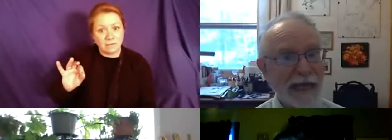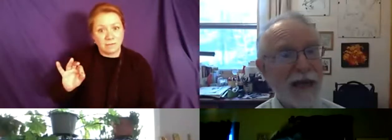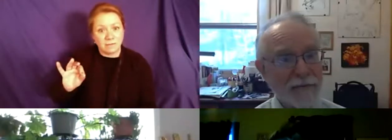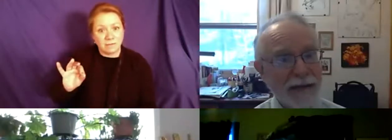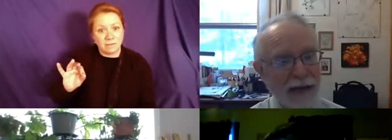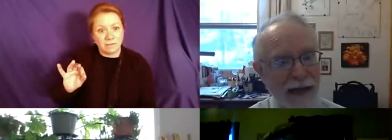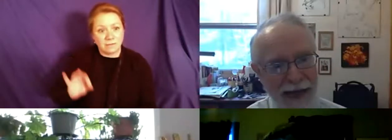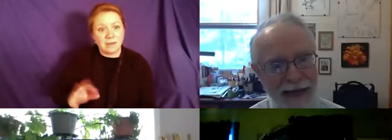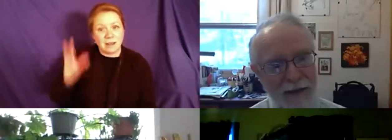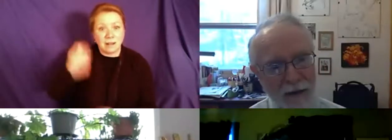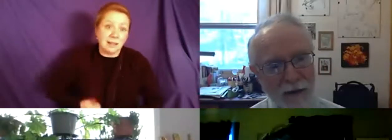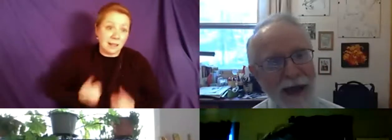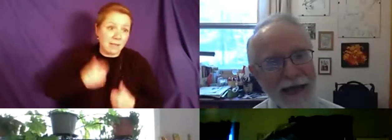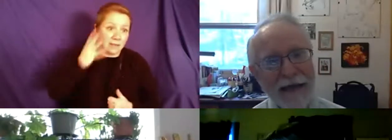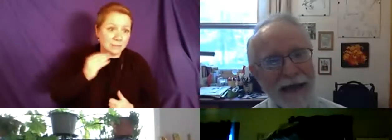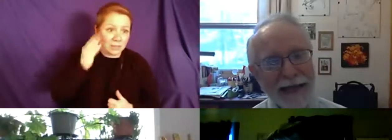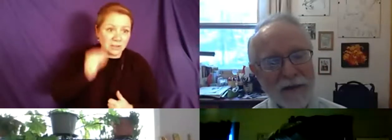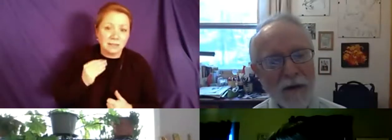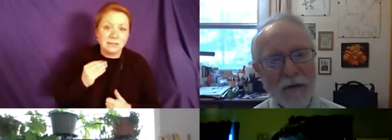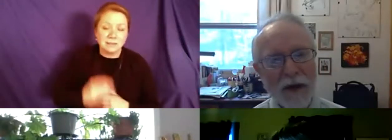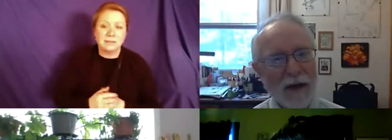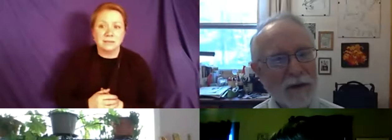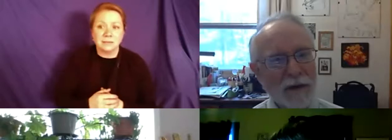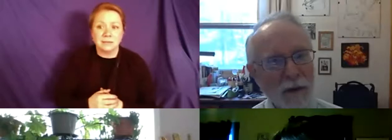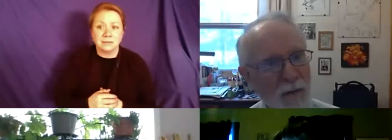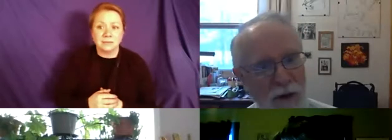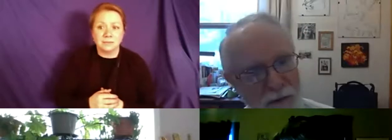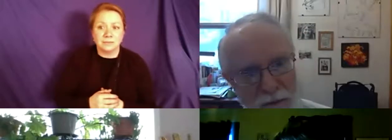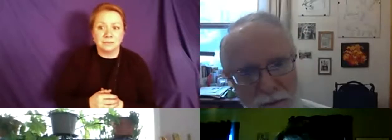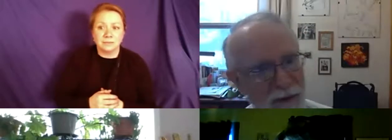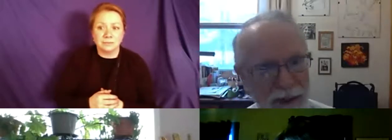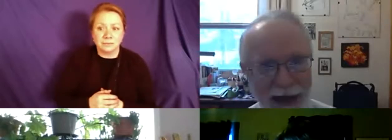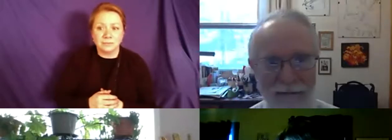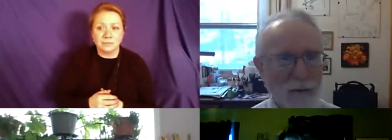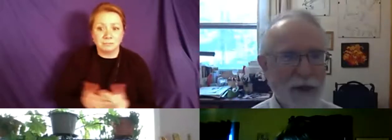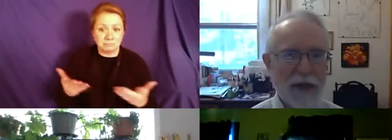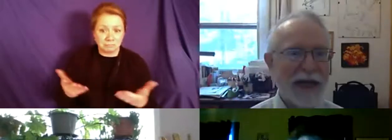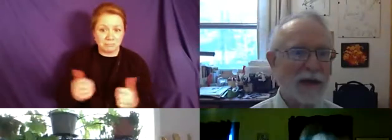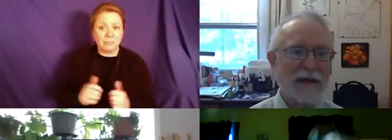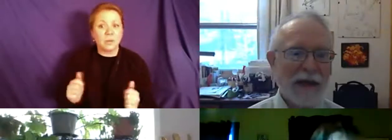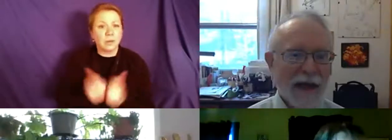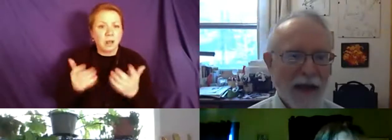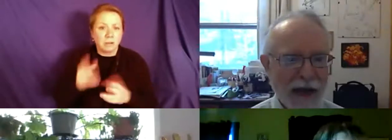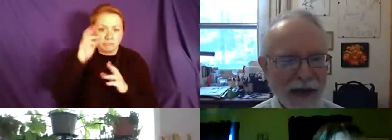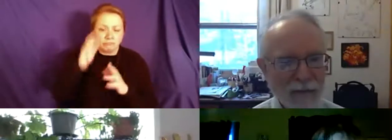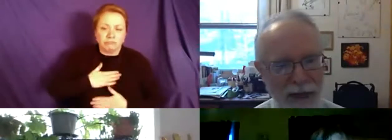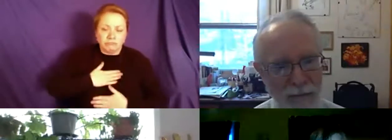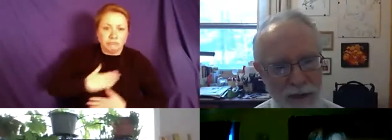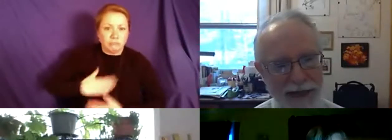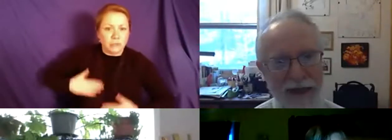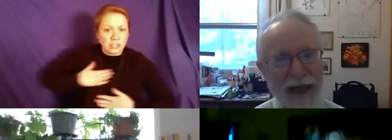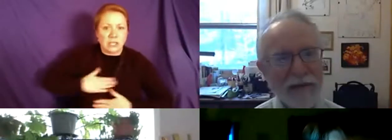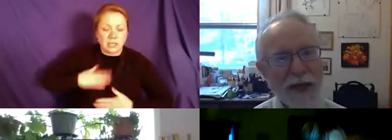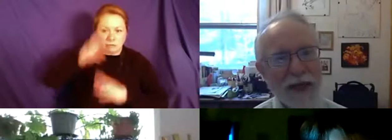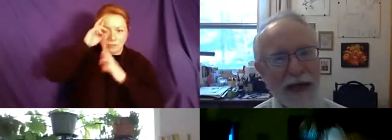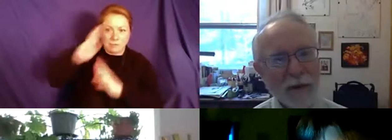experiences that life had handed her way. And so, you know, with a lot of appreciation and